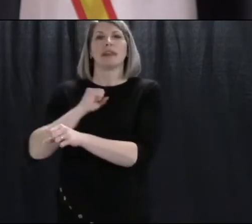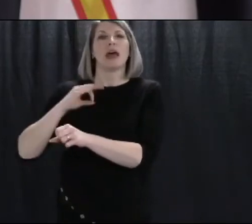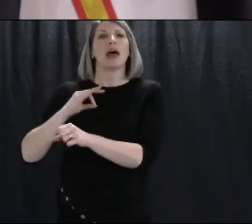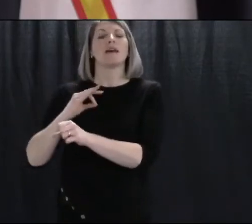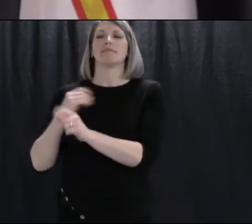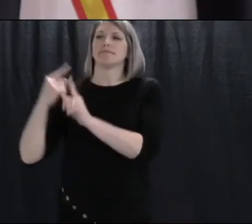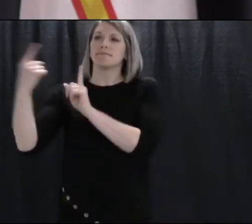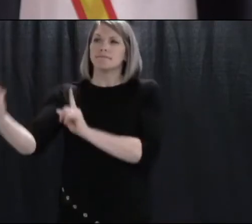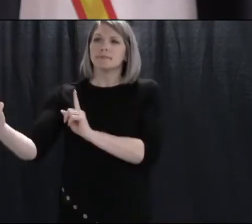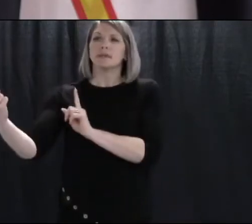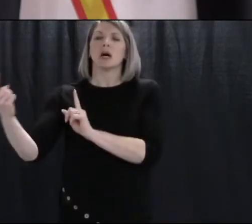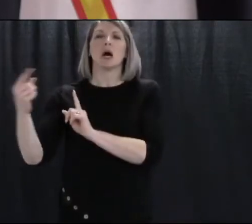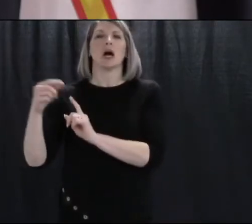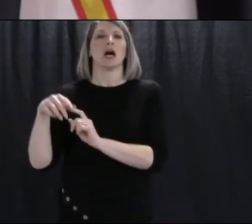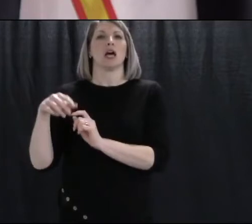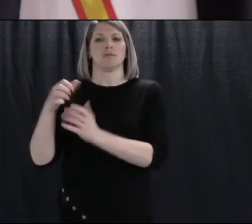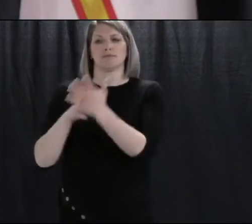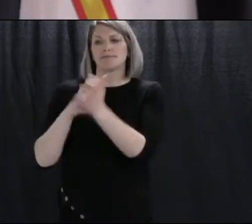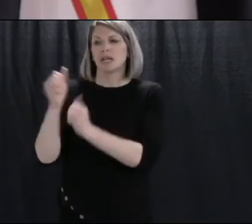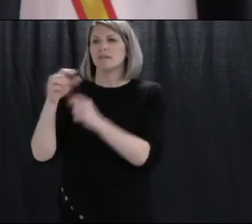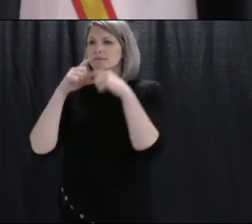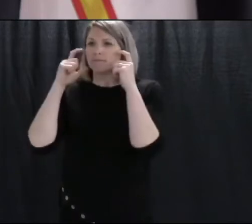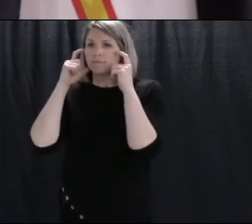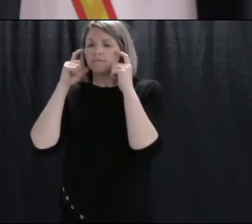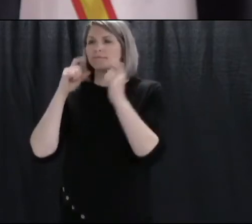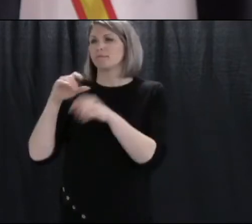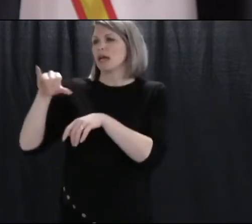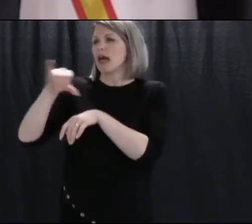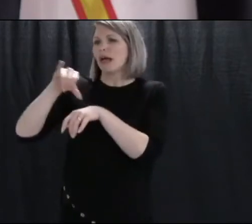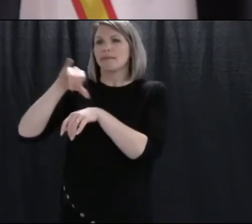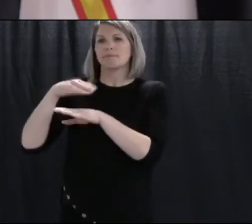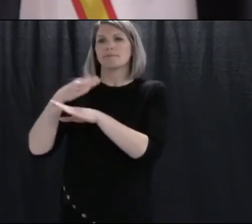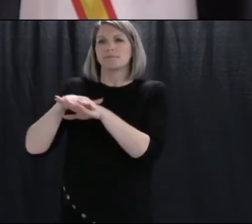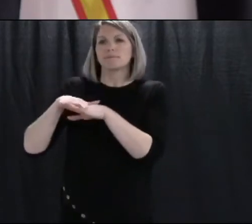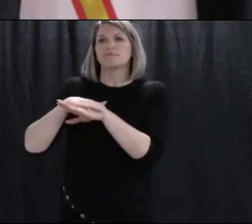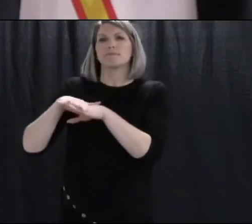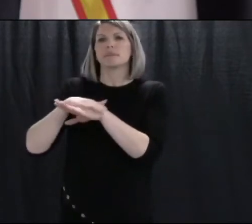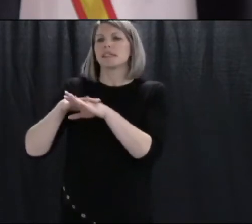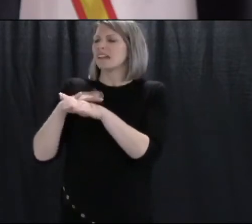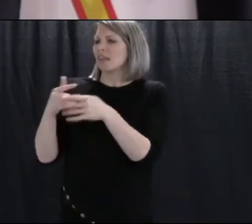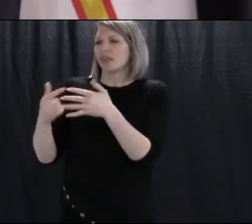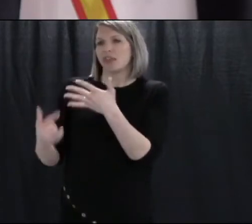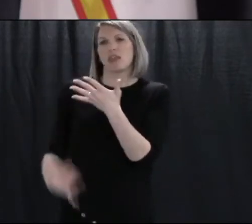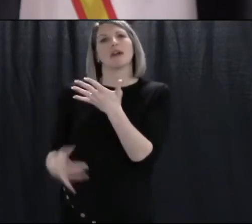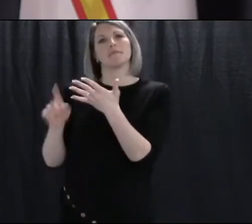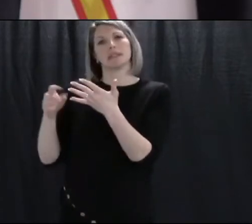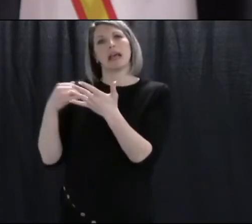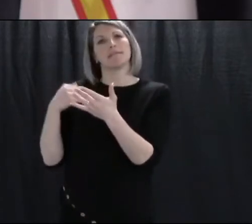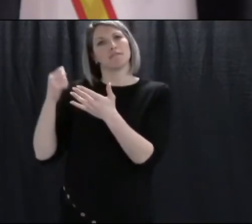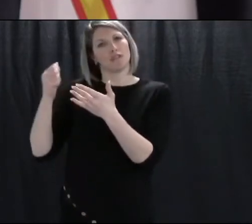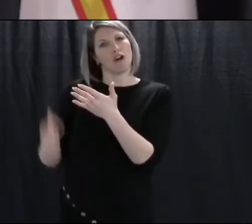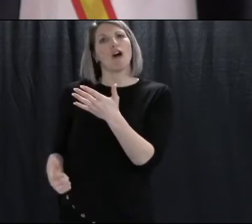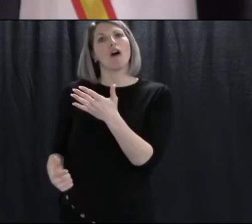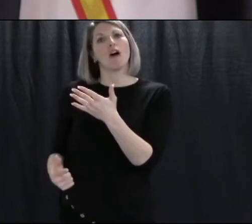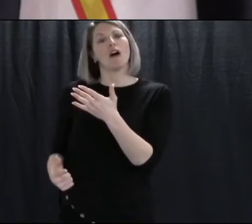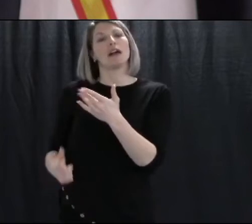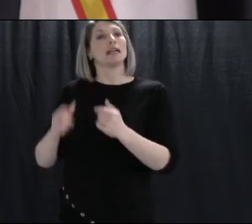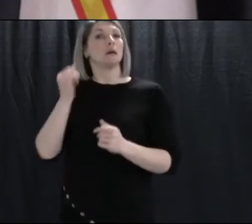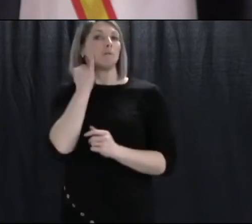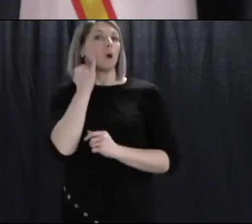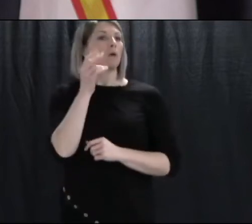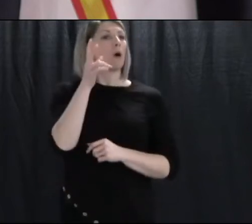personal hygiene products that are required. And if we find ourselves with an employer, that's not compliant, well, we will do the